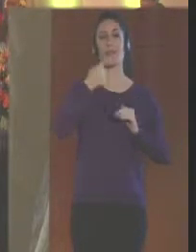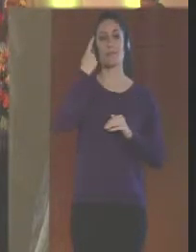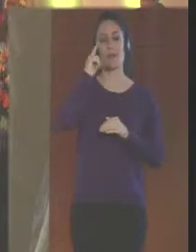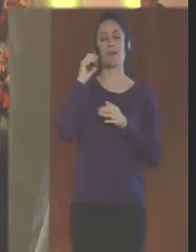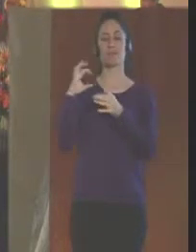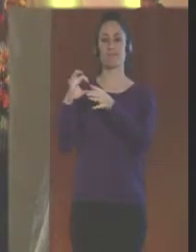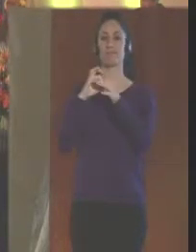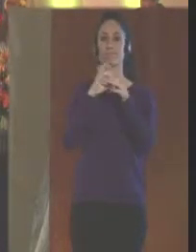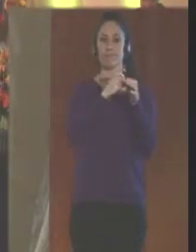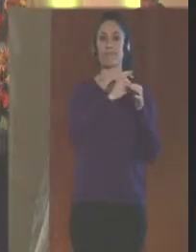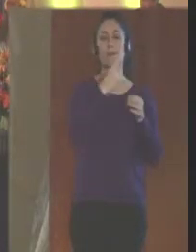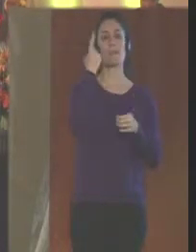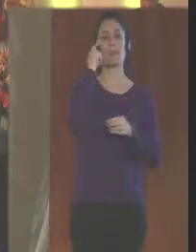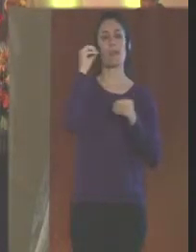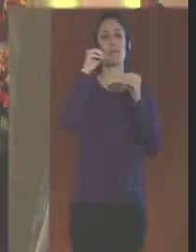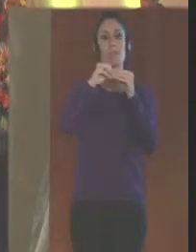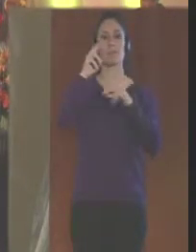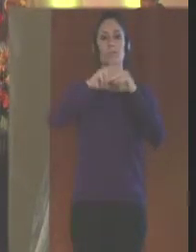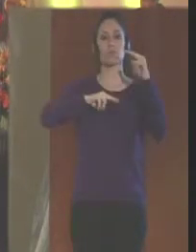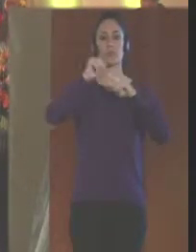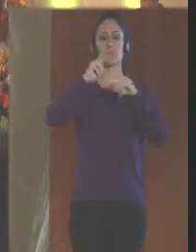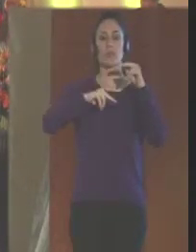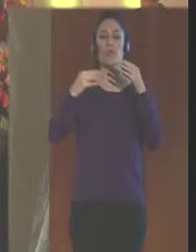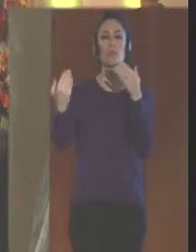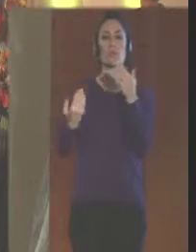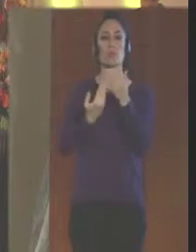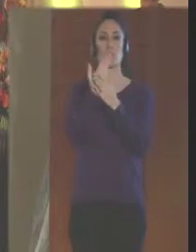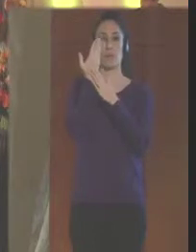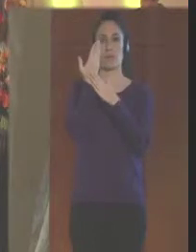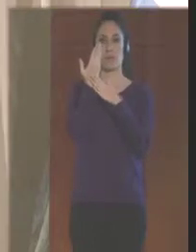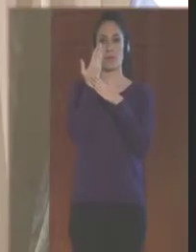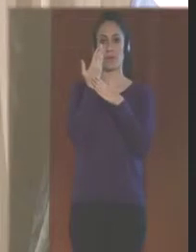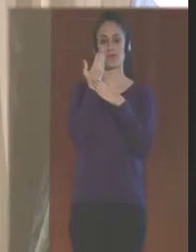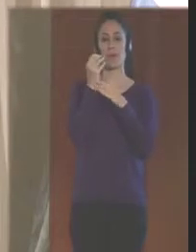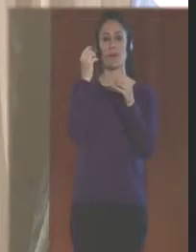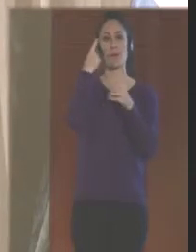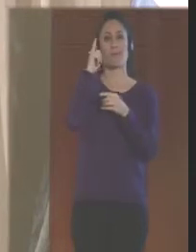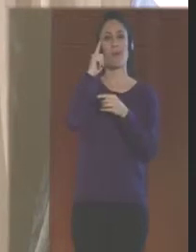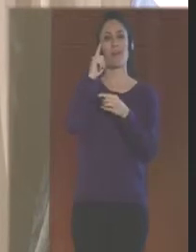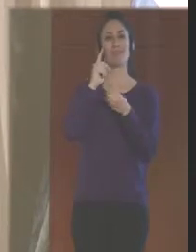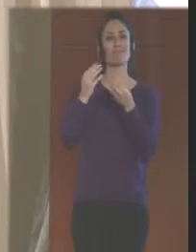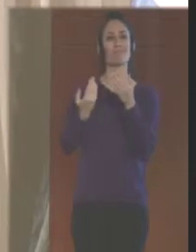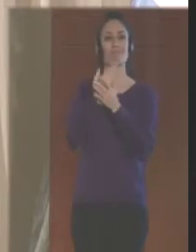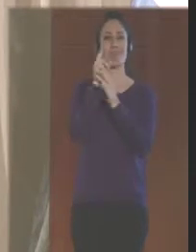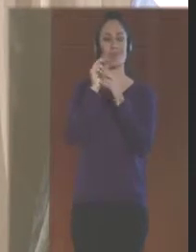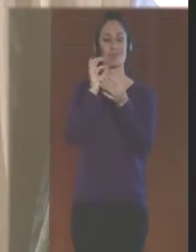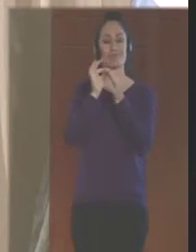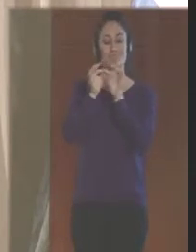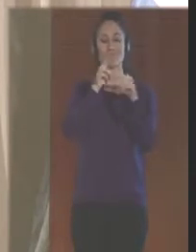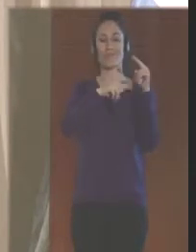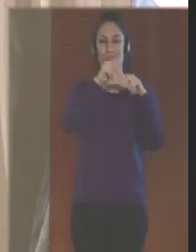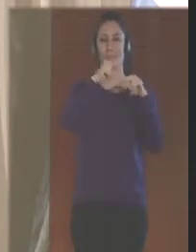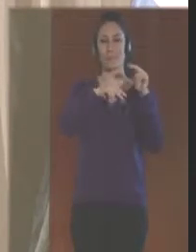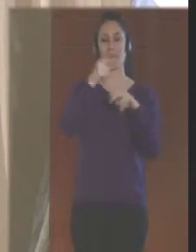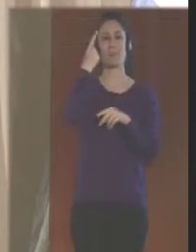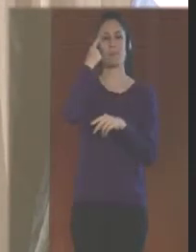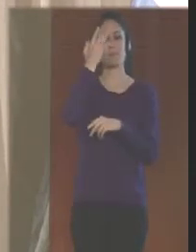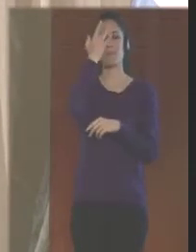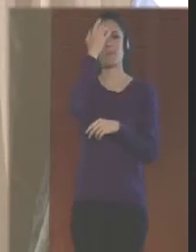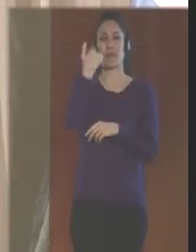whole concept of resilience. Because in spite of whatever sums of monies that you may